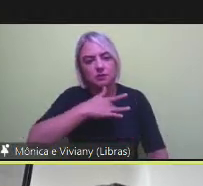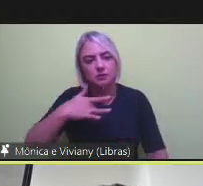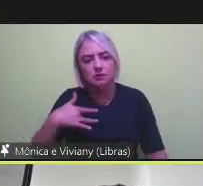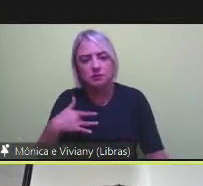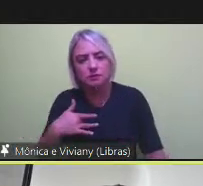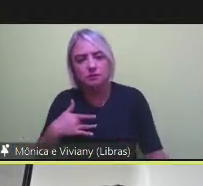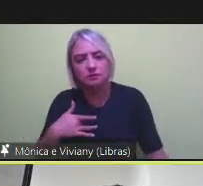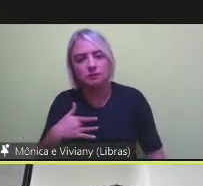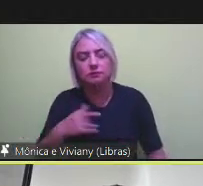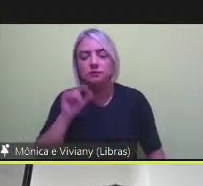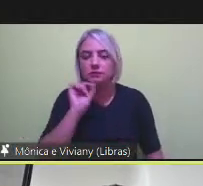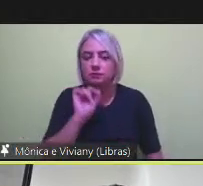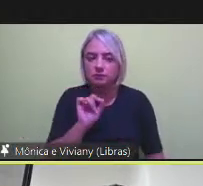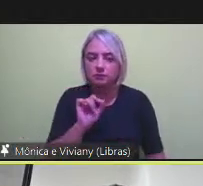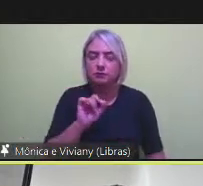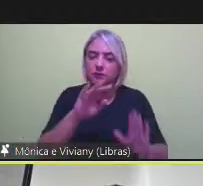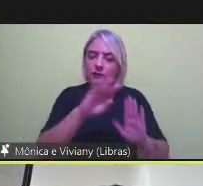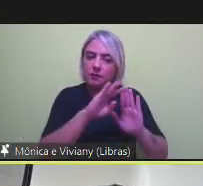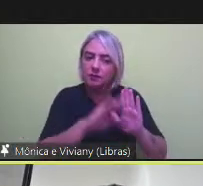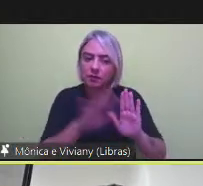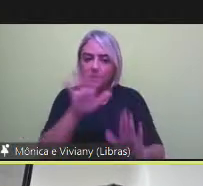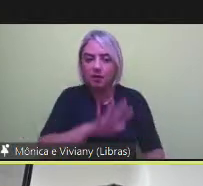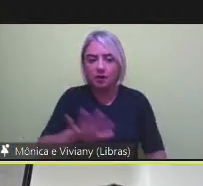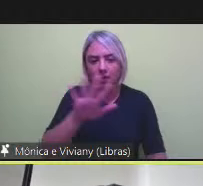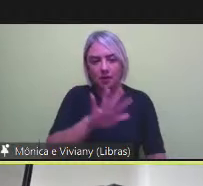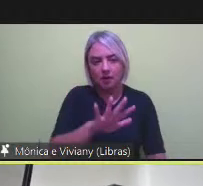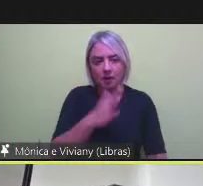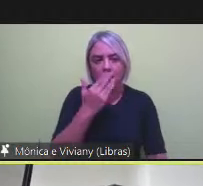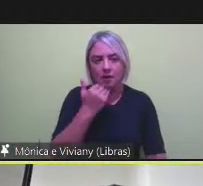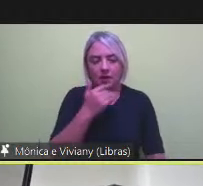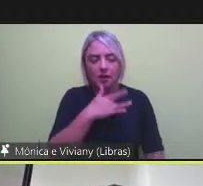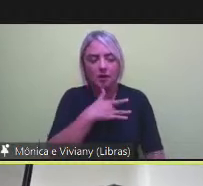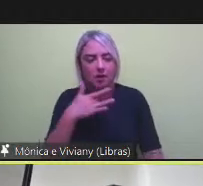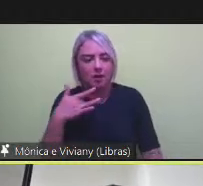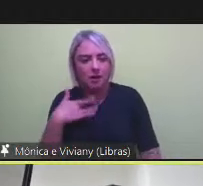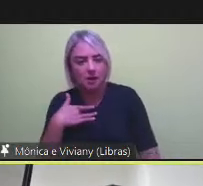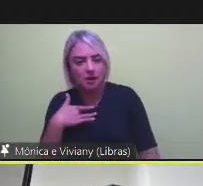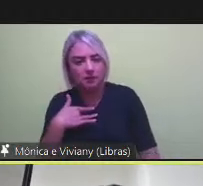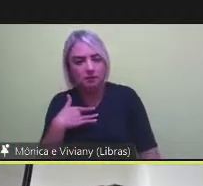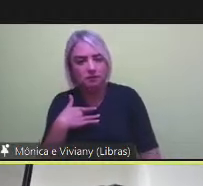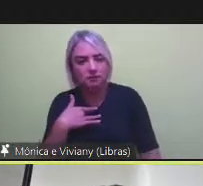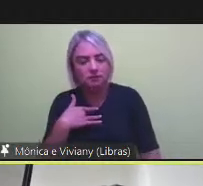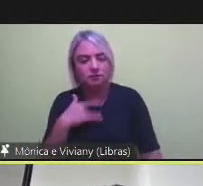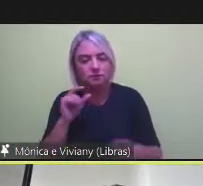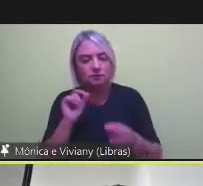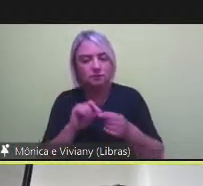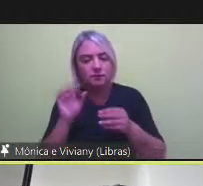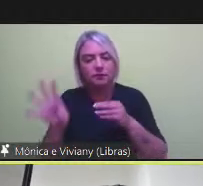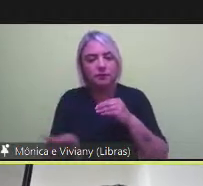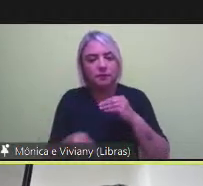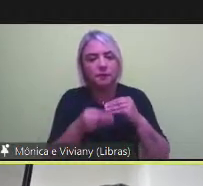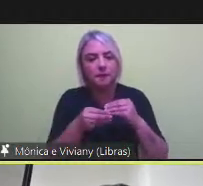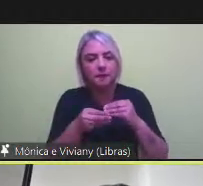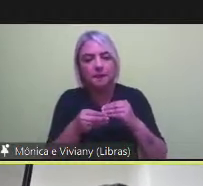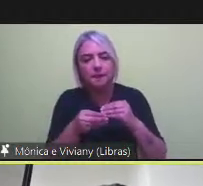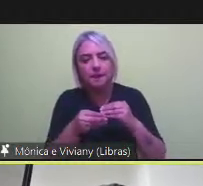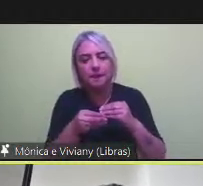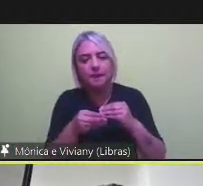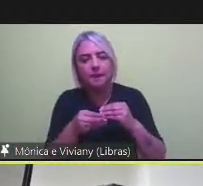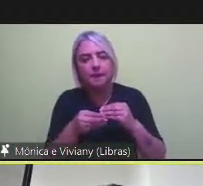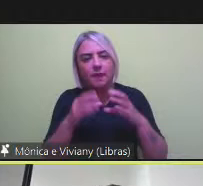of Healthcare. And the National Plan for Promotion of Healthcare and for promotion